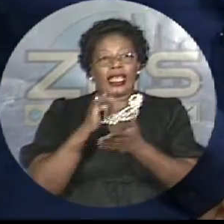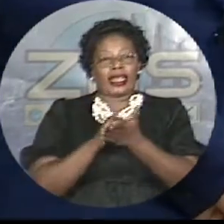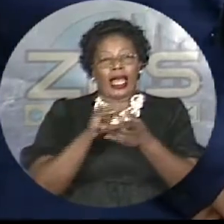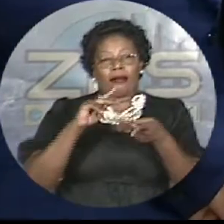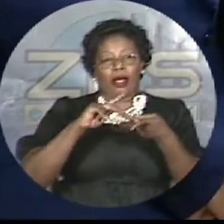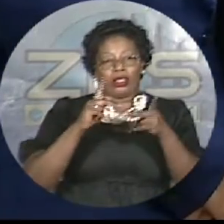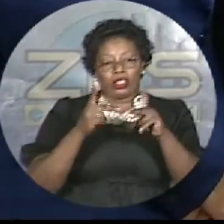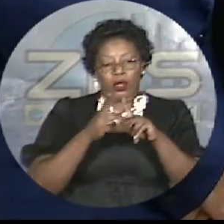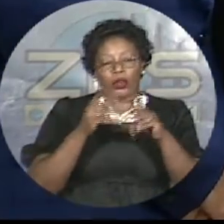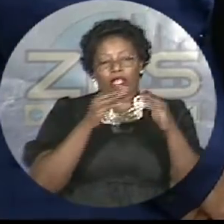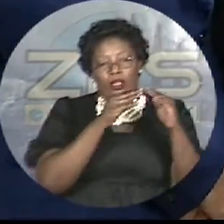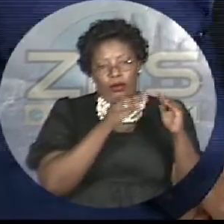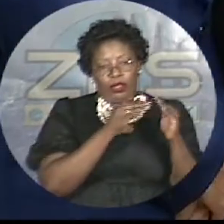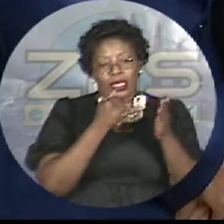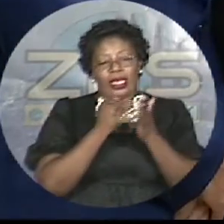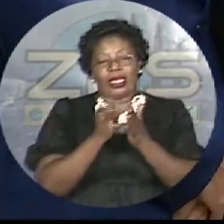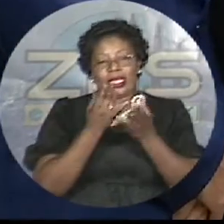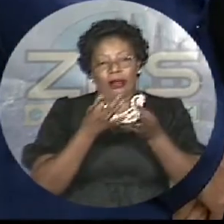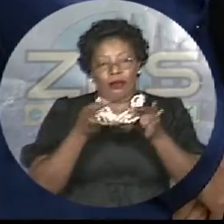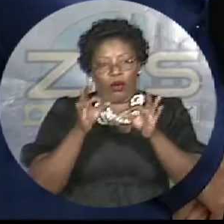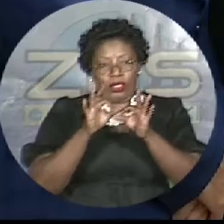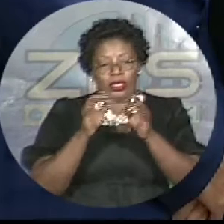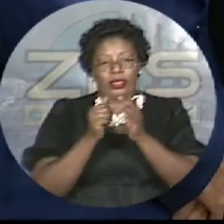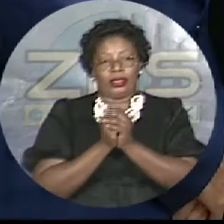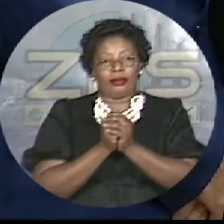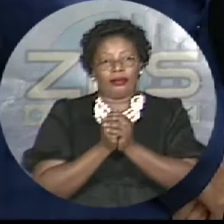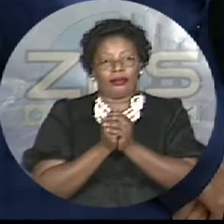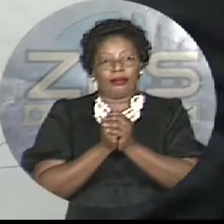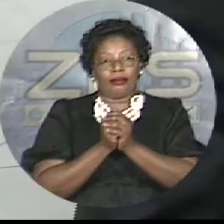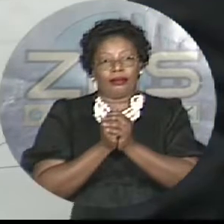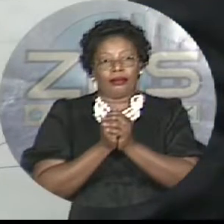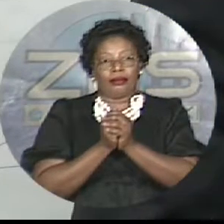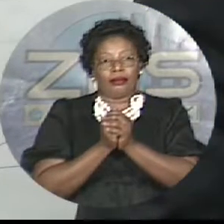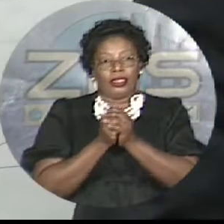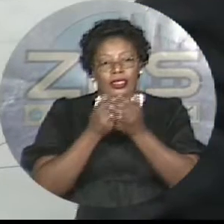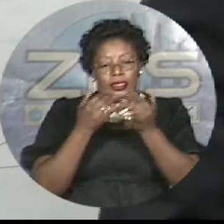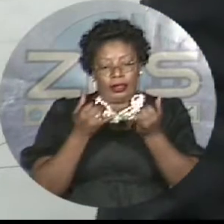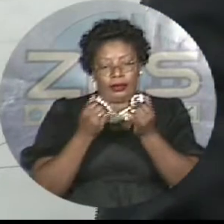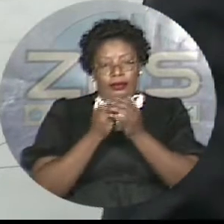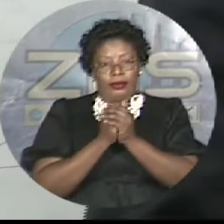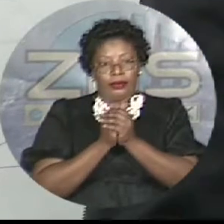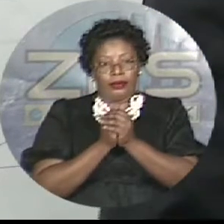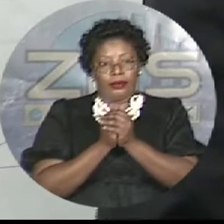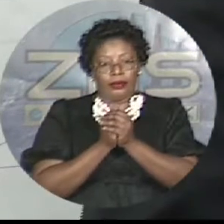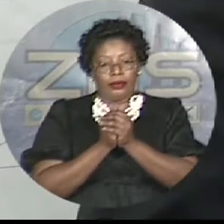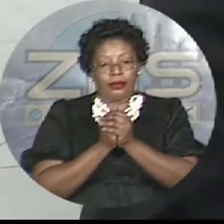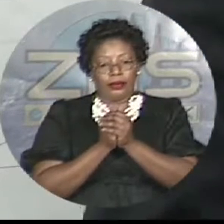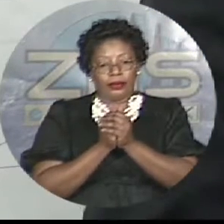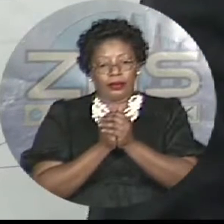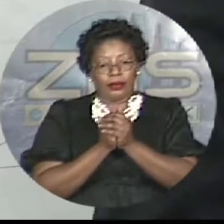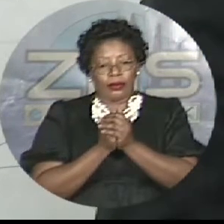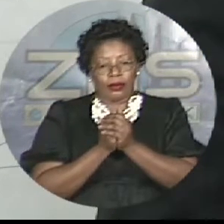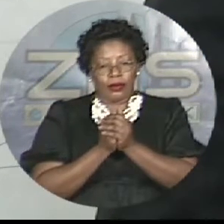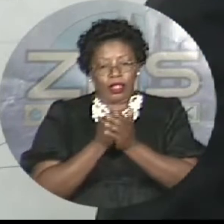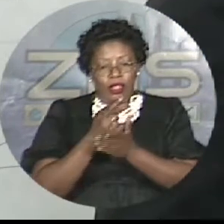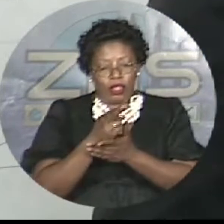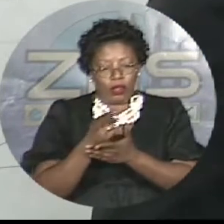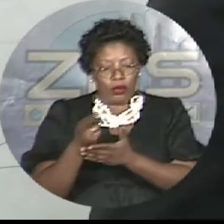partnership with the community is important. Present circumstances, the reserves are